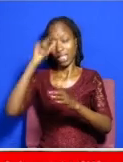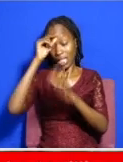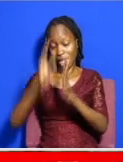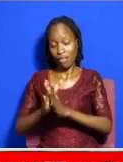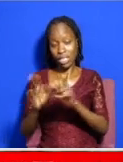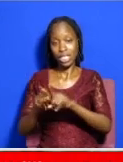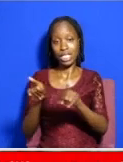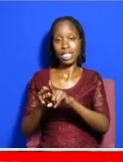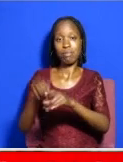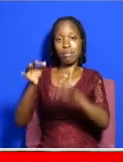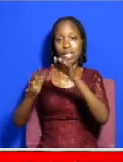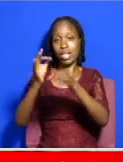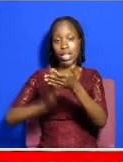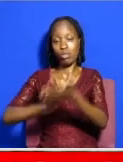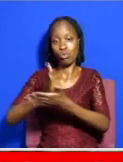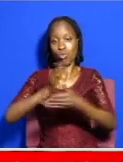judge through corruption